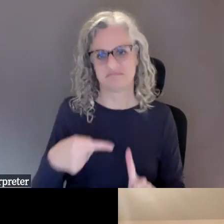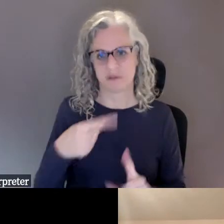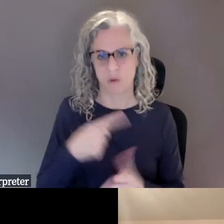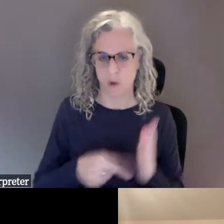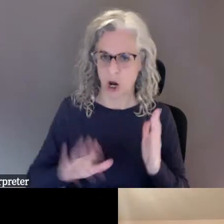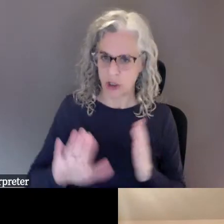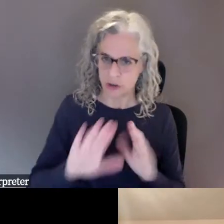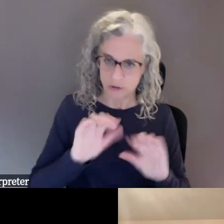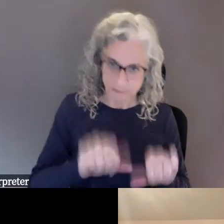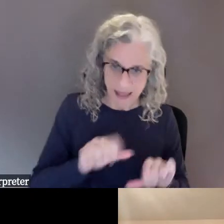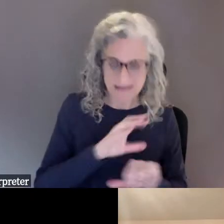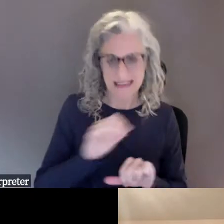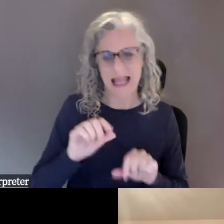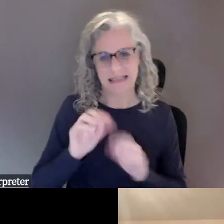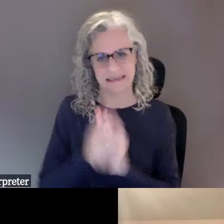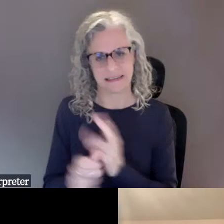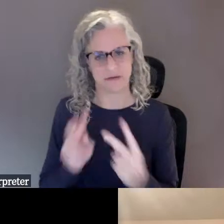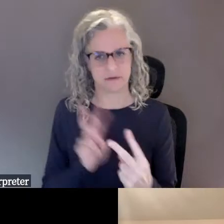are my capacity.